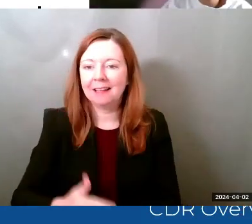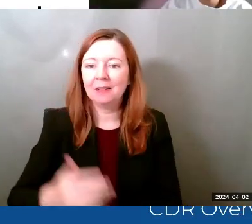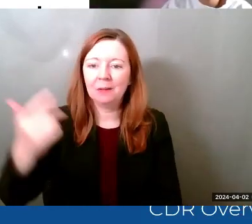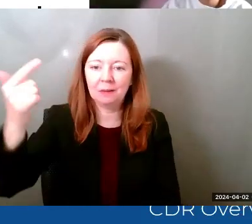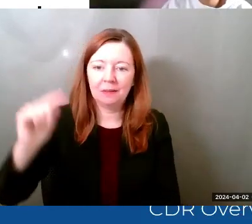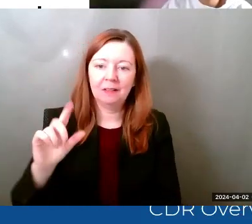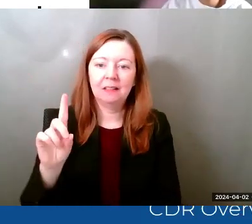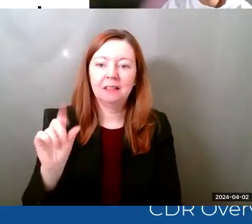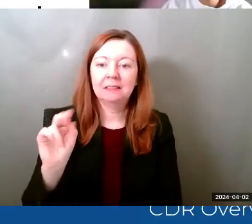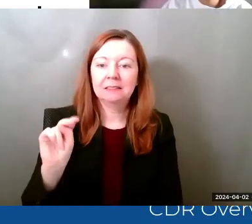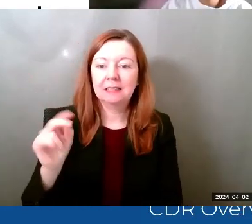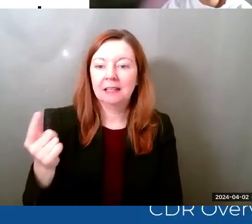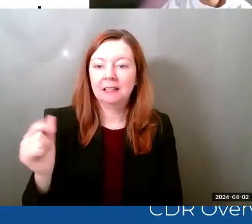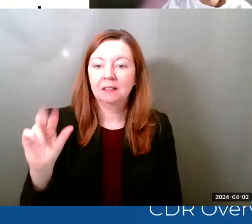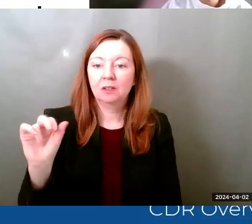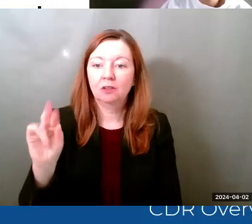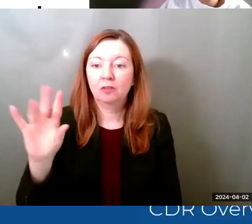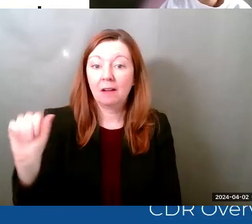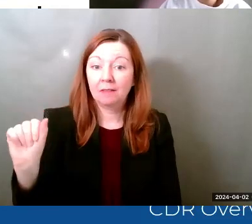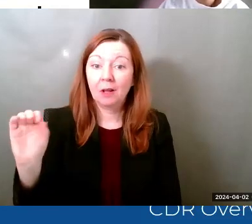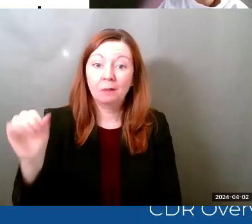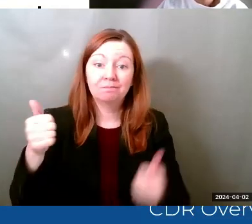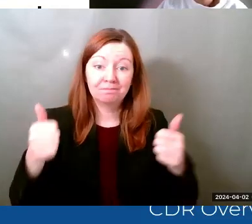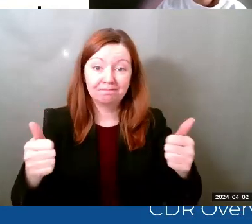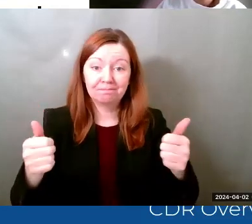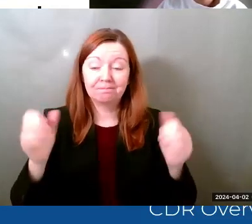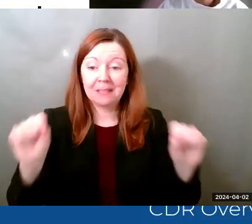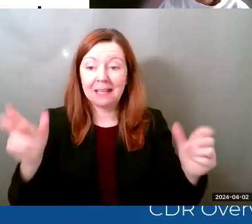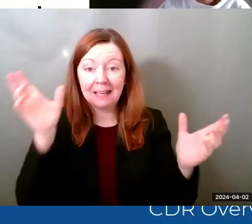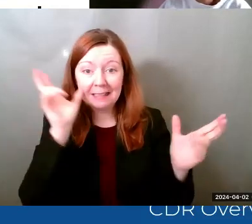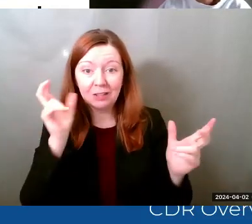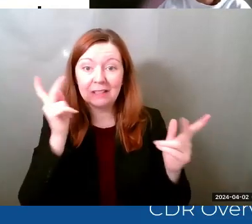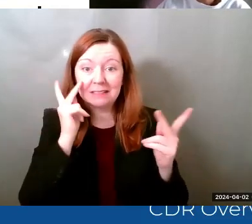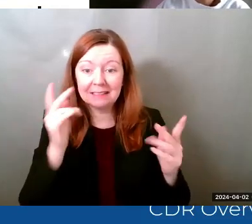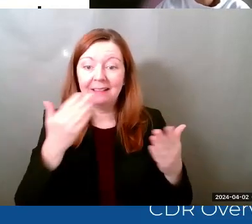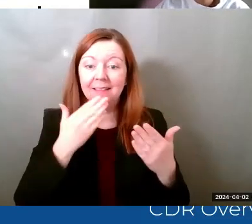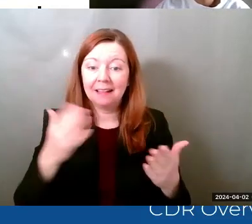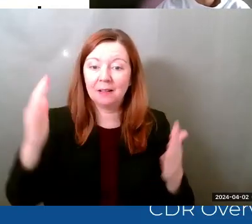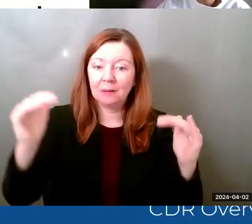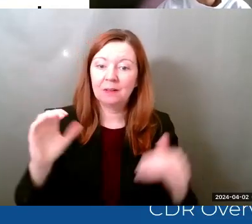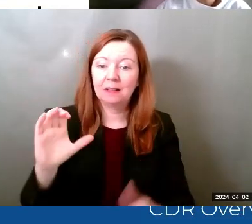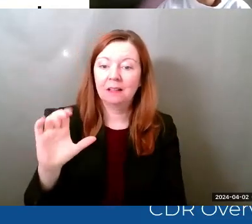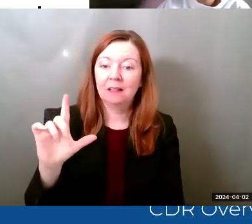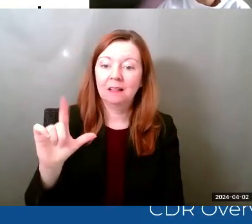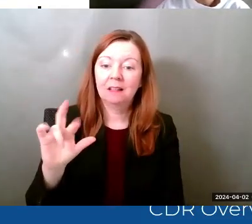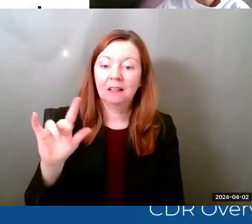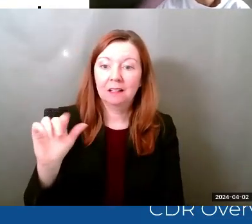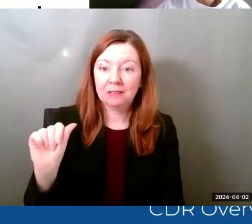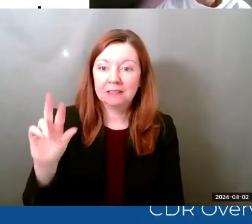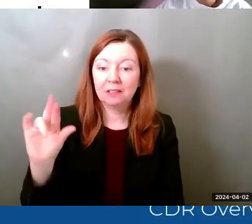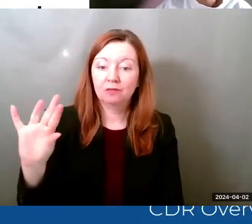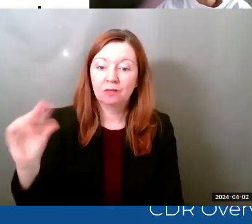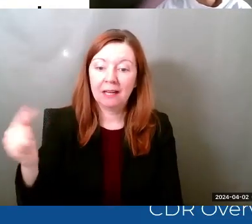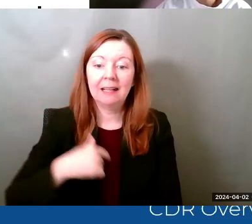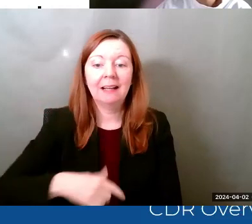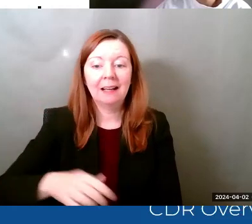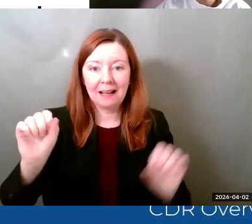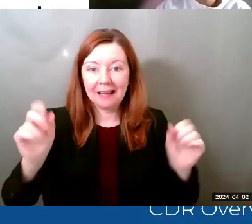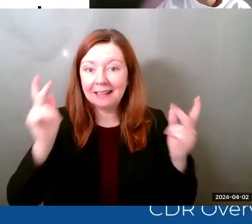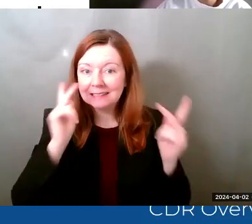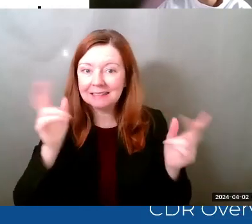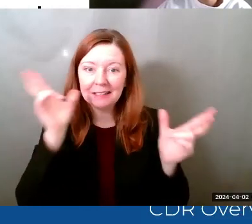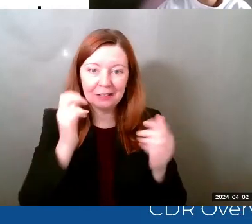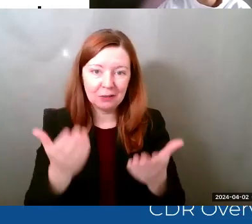Don Garofalo. I can hear and see. Thank you. Thank you. Clarissa Redding. Good morning. I can see and hear